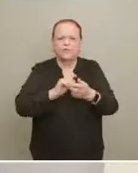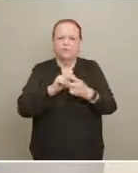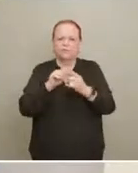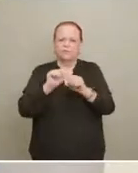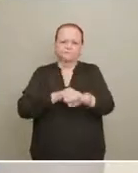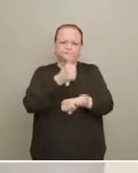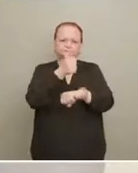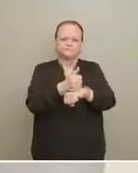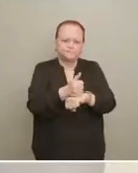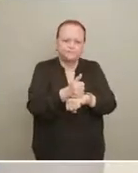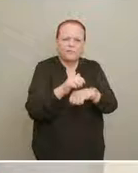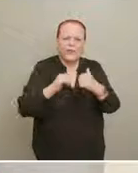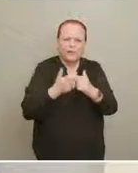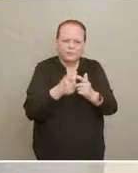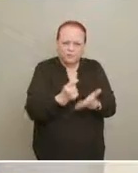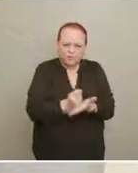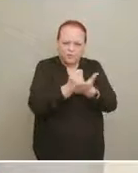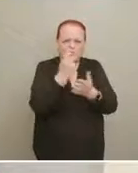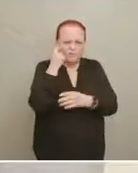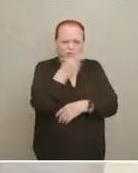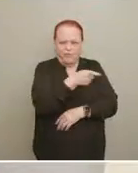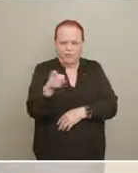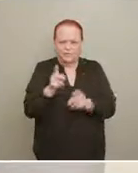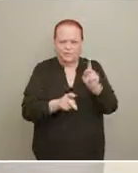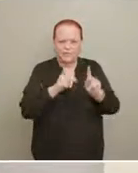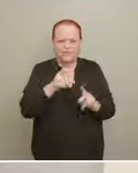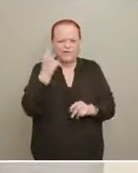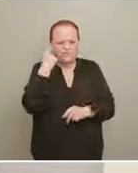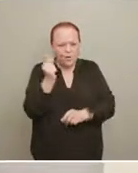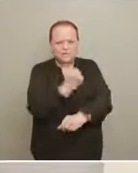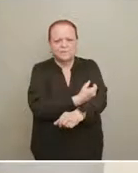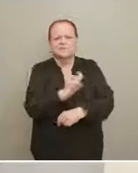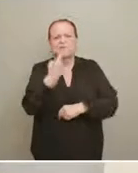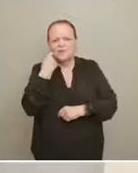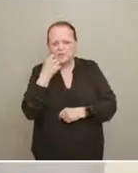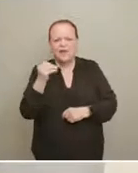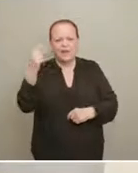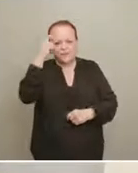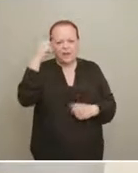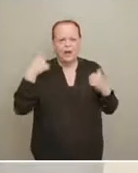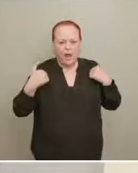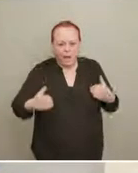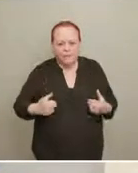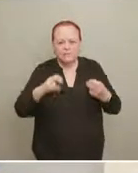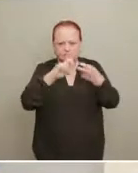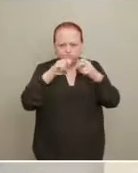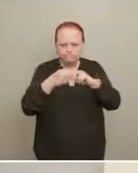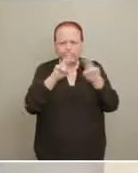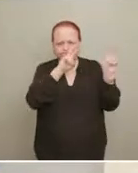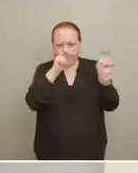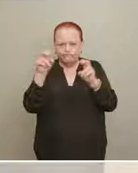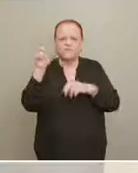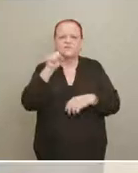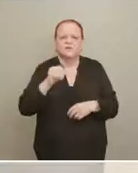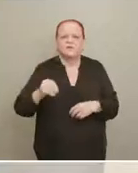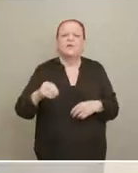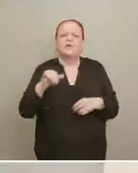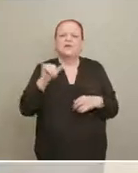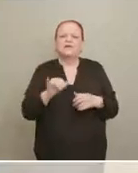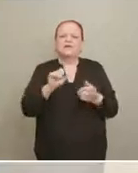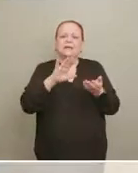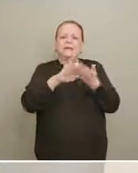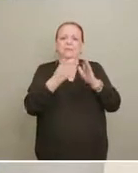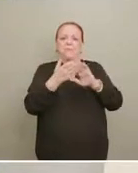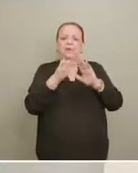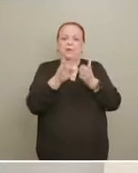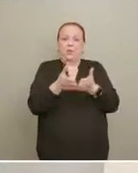health and substance use needs of the community, this is it. So Be Well, in response to your question, is a community-wide effort